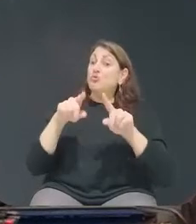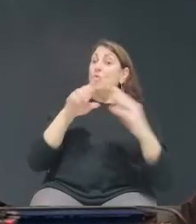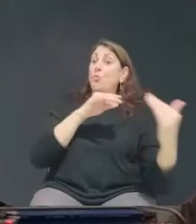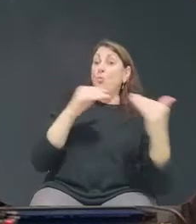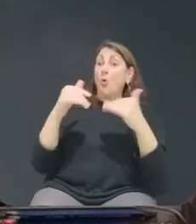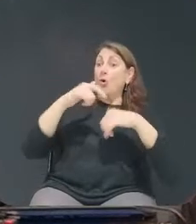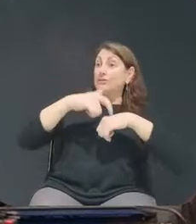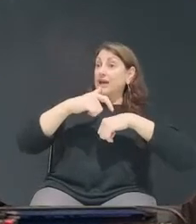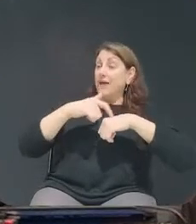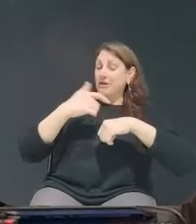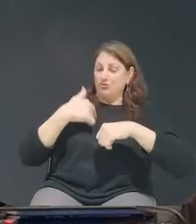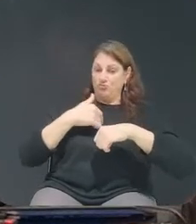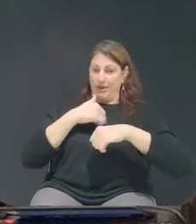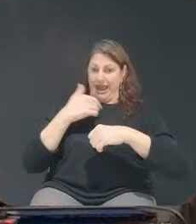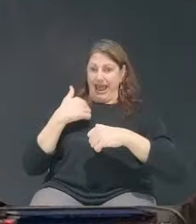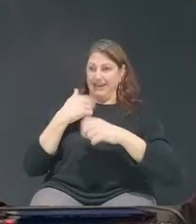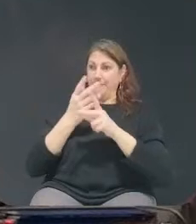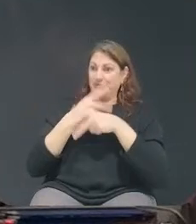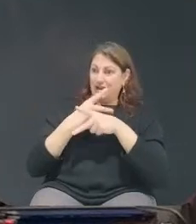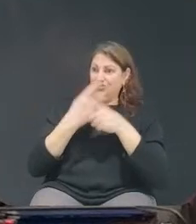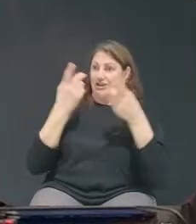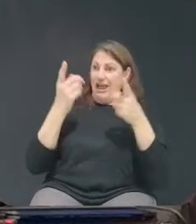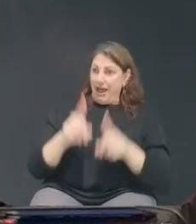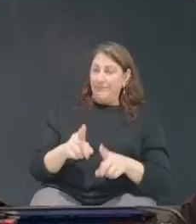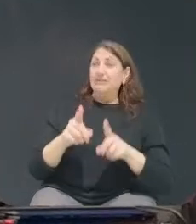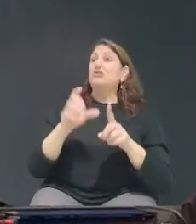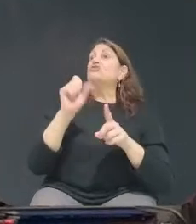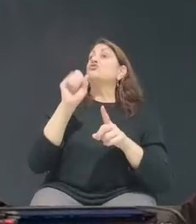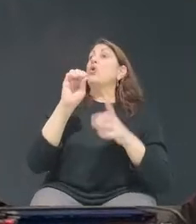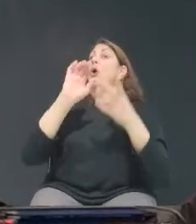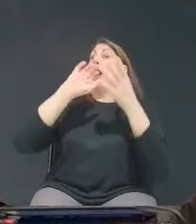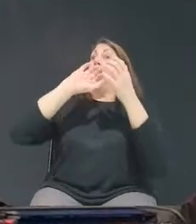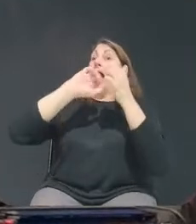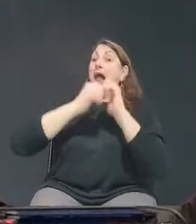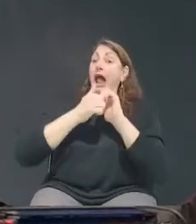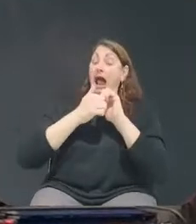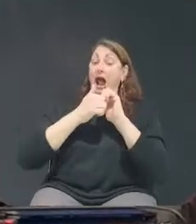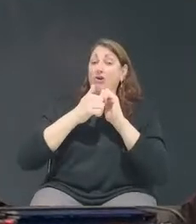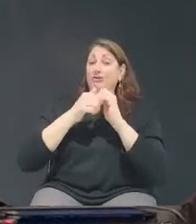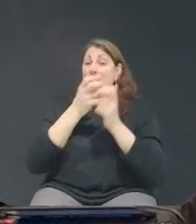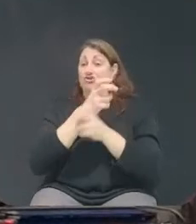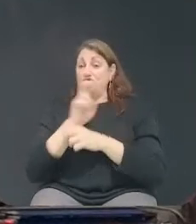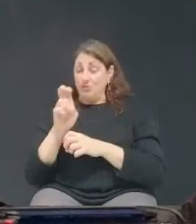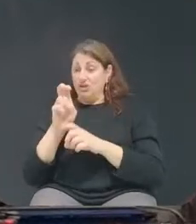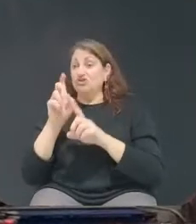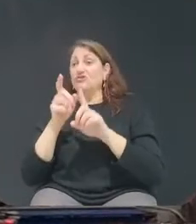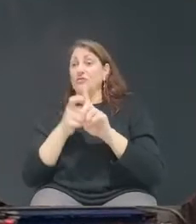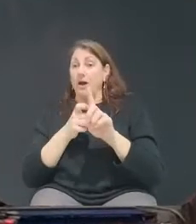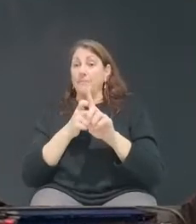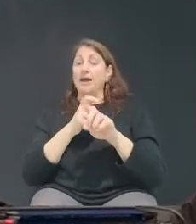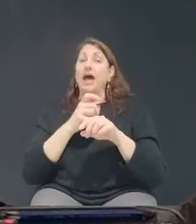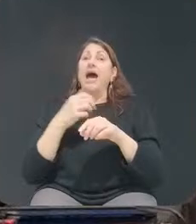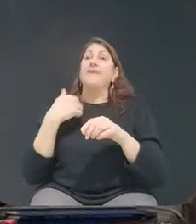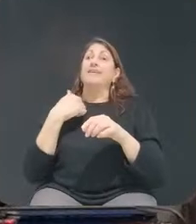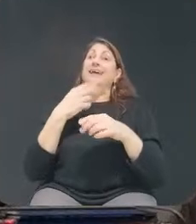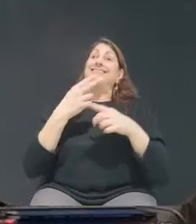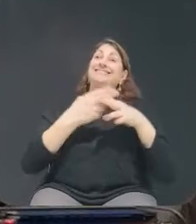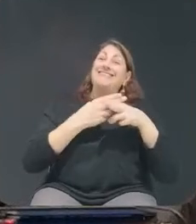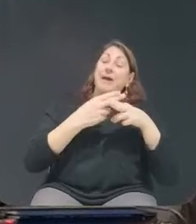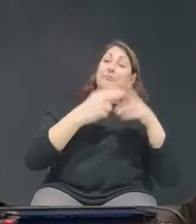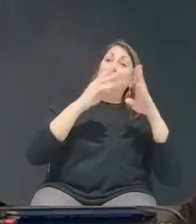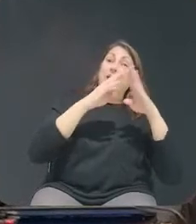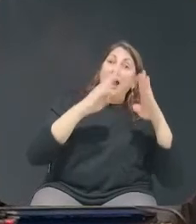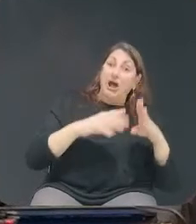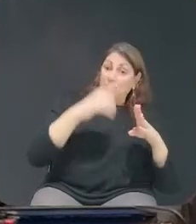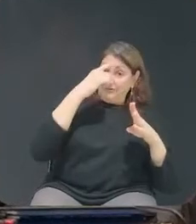And so how those shifts occurred, switching from kind of the normal being these temporary housing